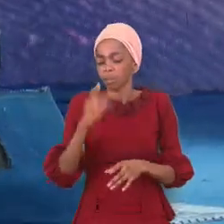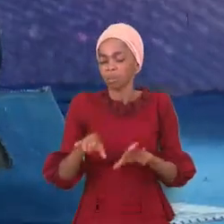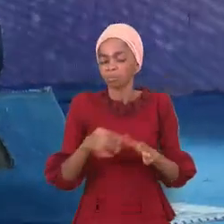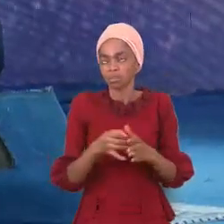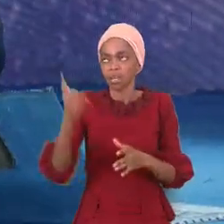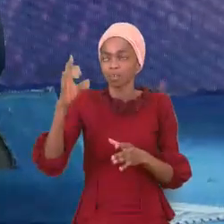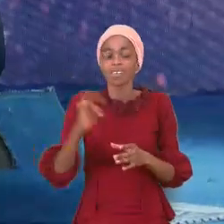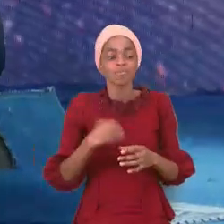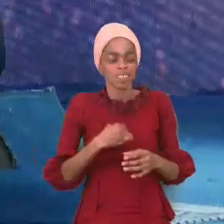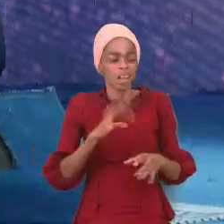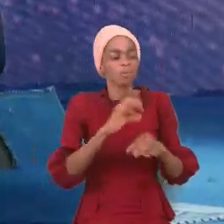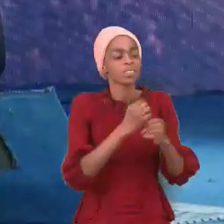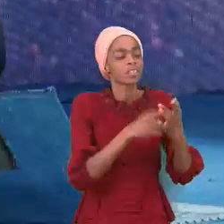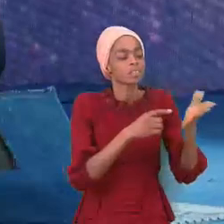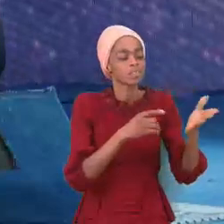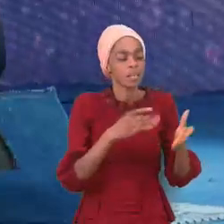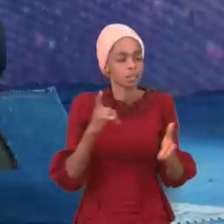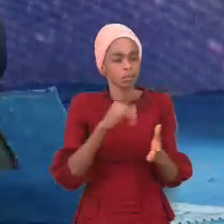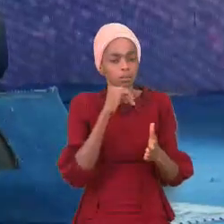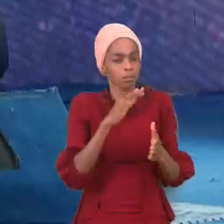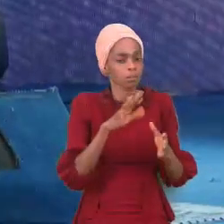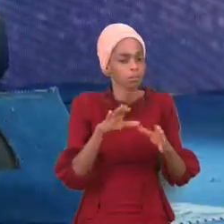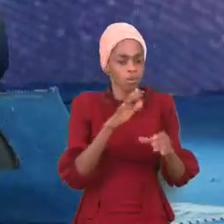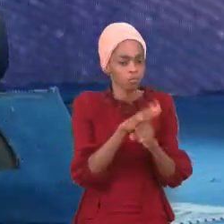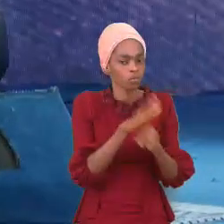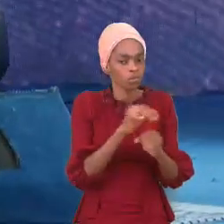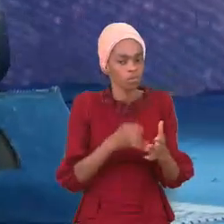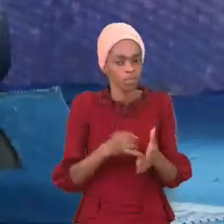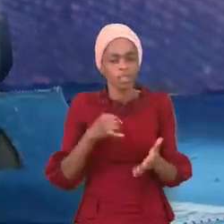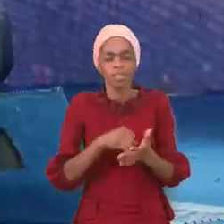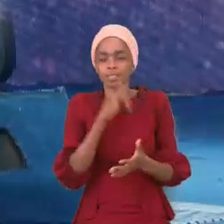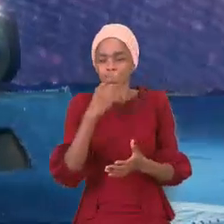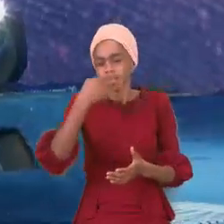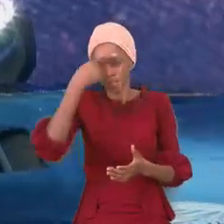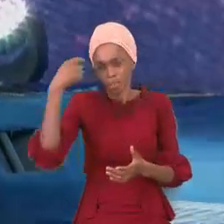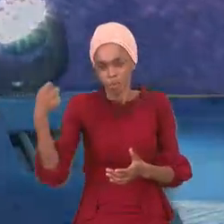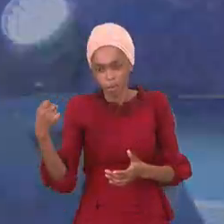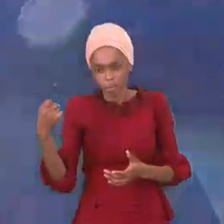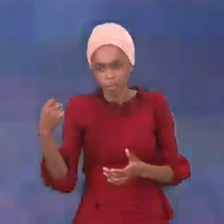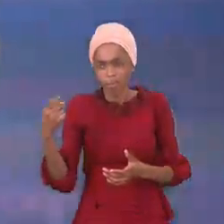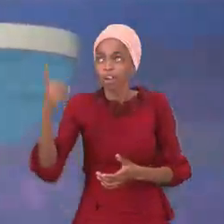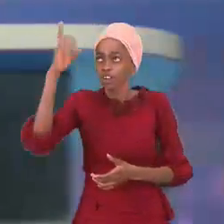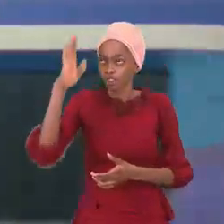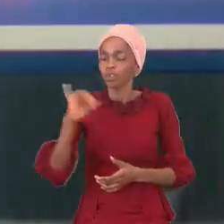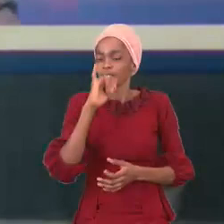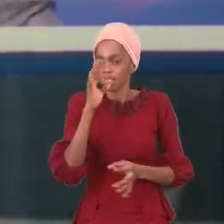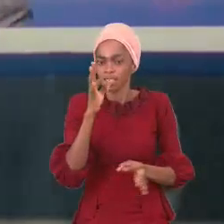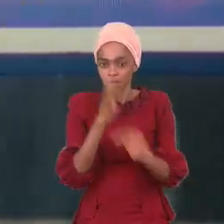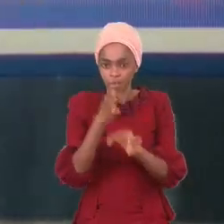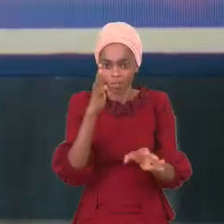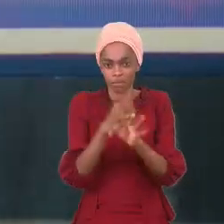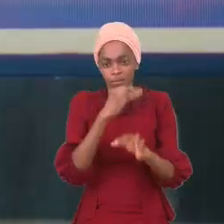there, and he doesn't get you there. It is because he is faithful. The